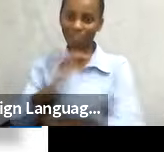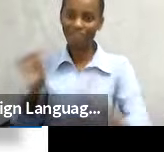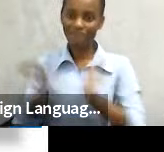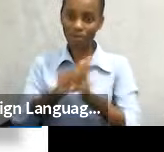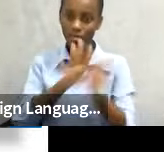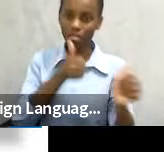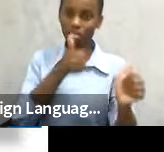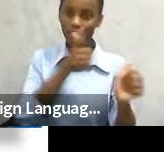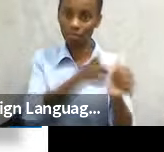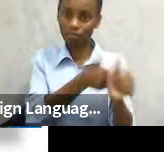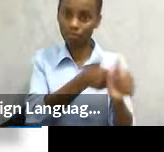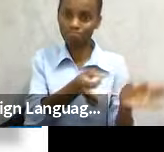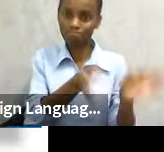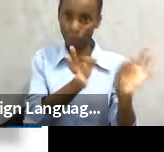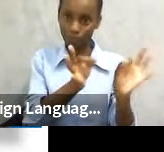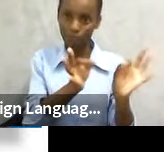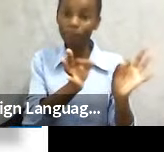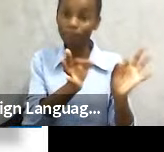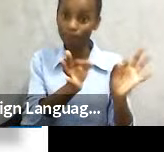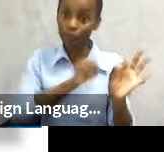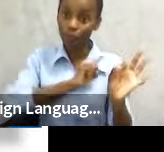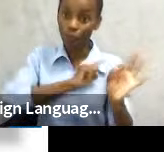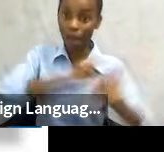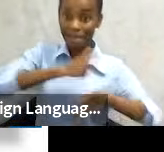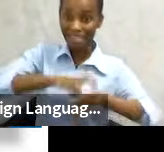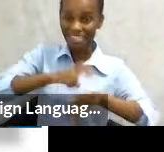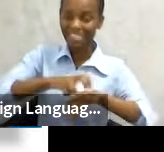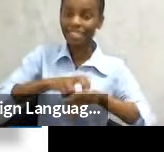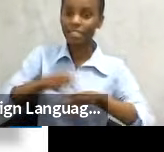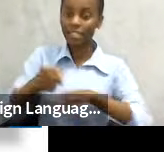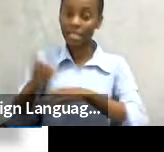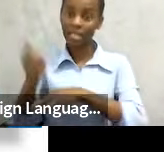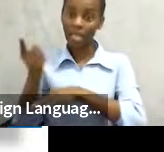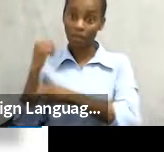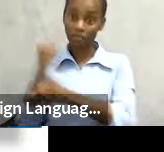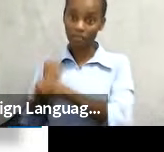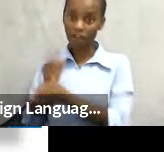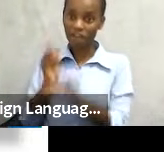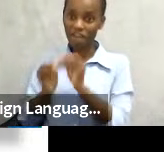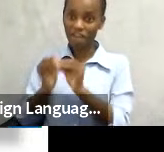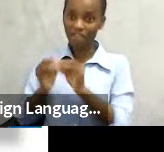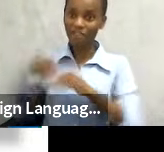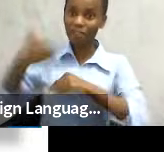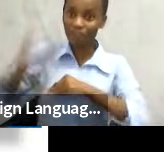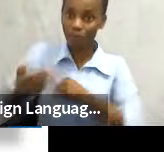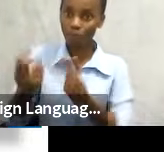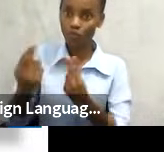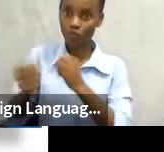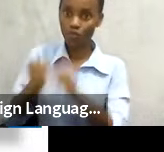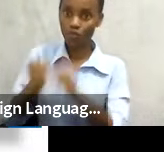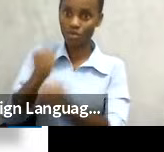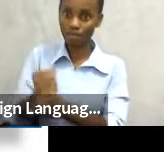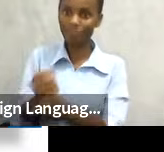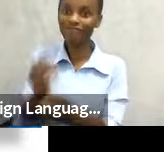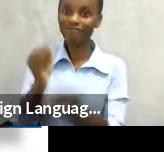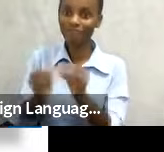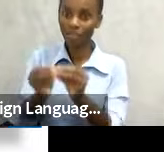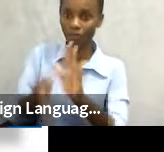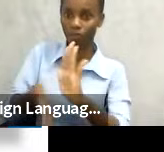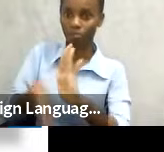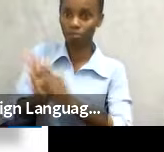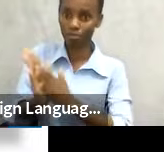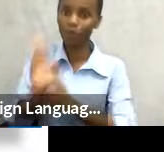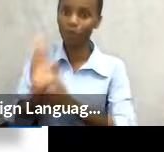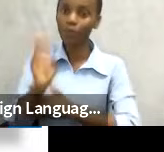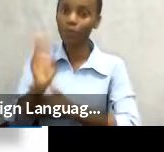to you what we need to pay. A third reason is you as a client will be on our e-filing or on your mobile